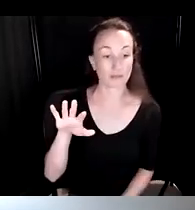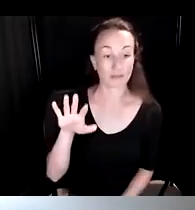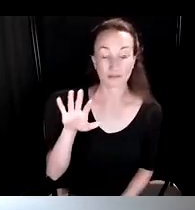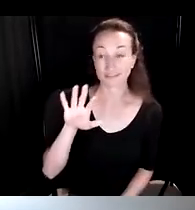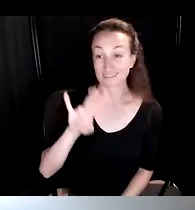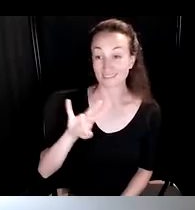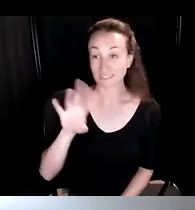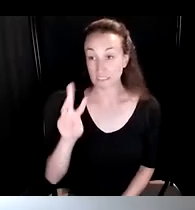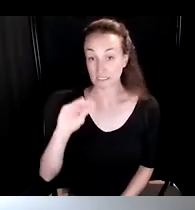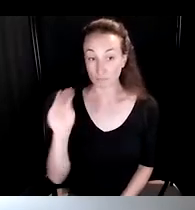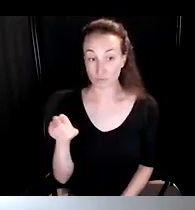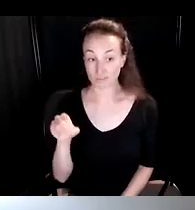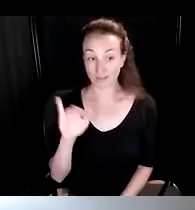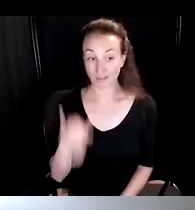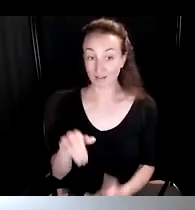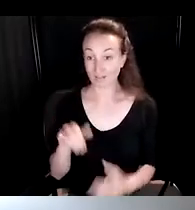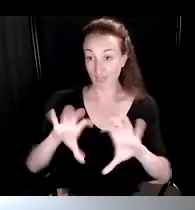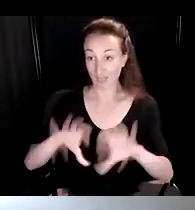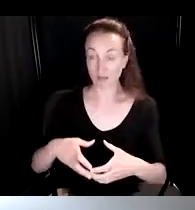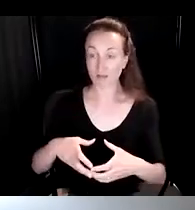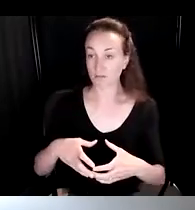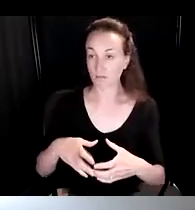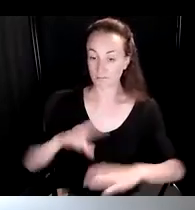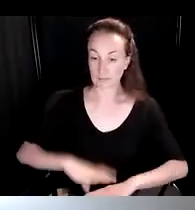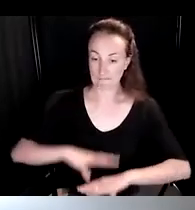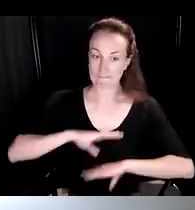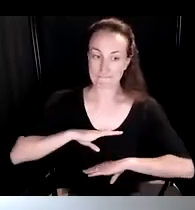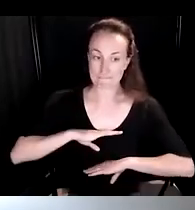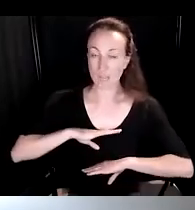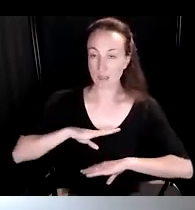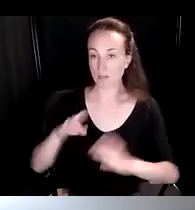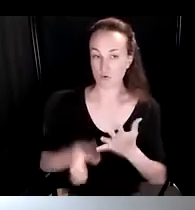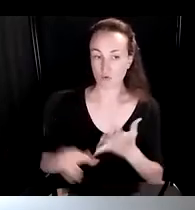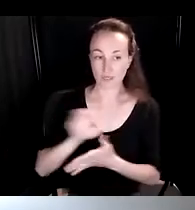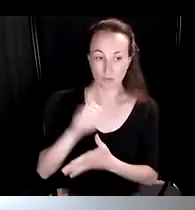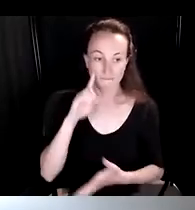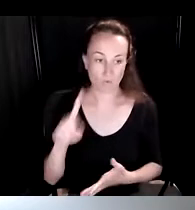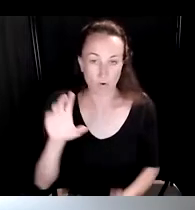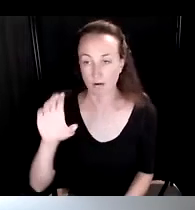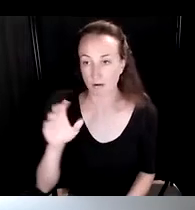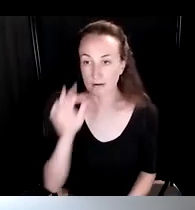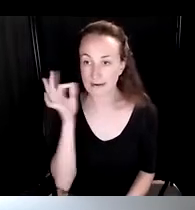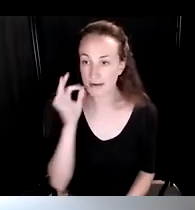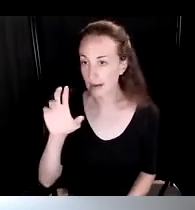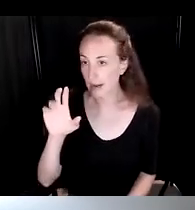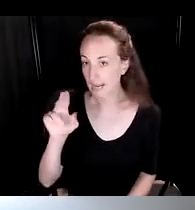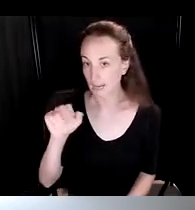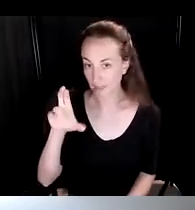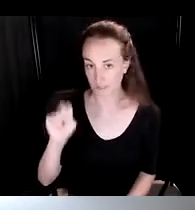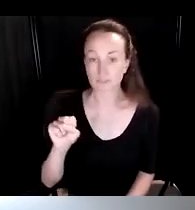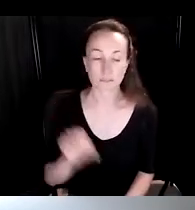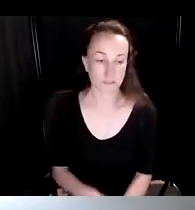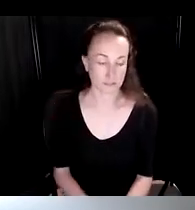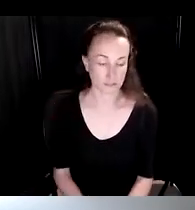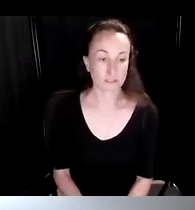of that 83 meet criteria for cannabis. So I did want to mention that it's mostly just cannabis that they're